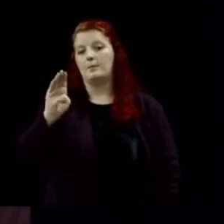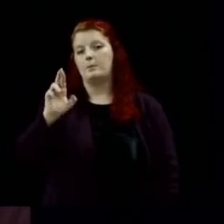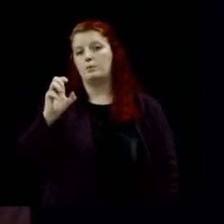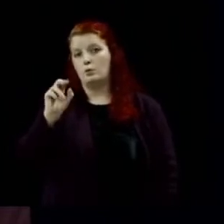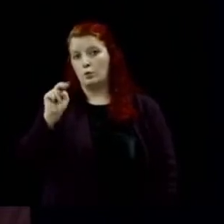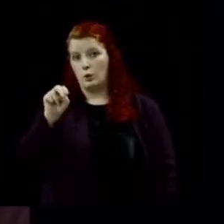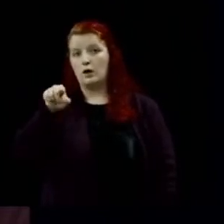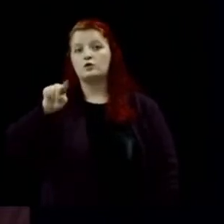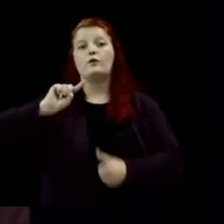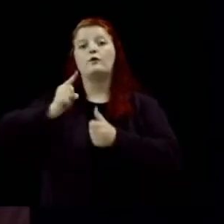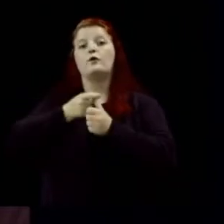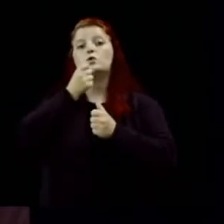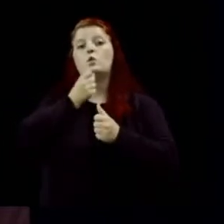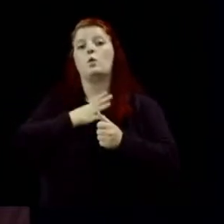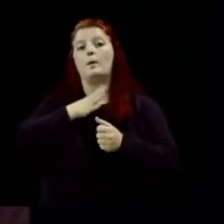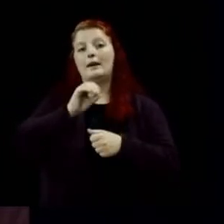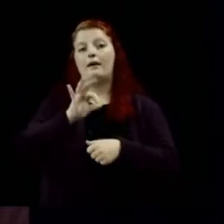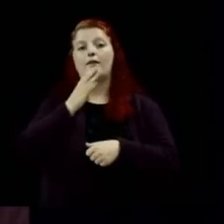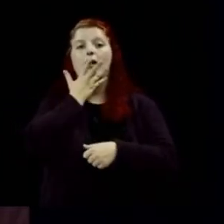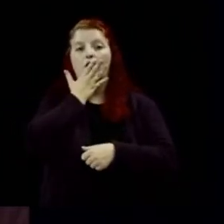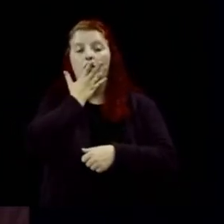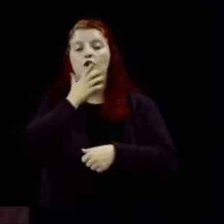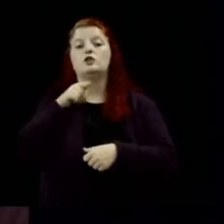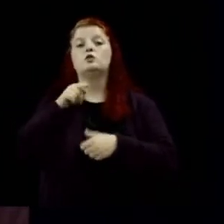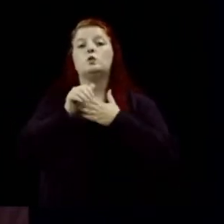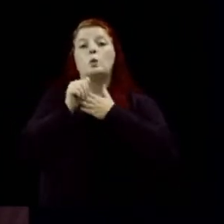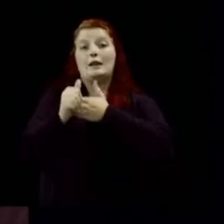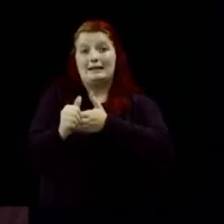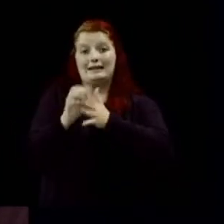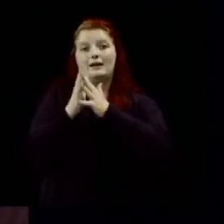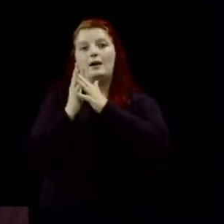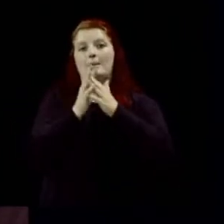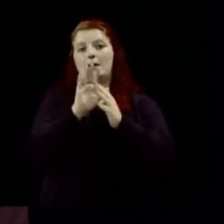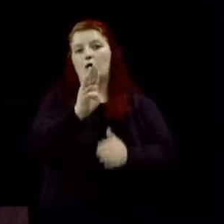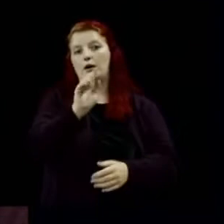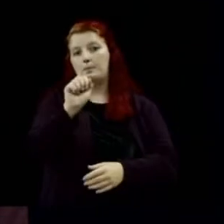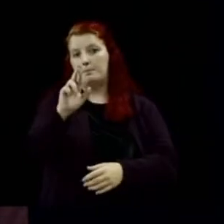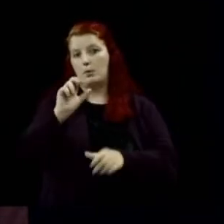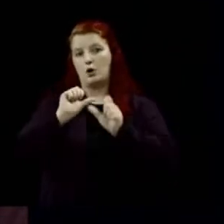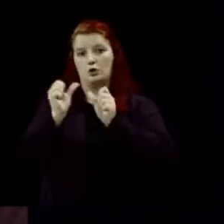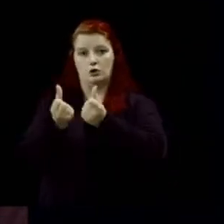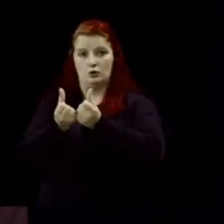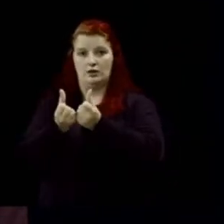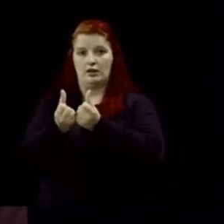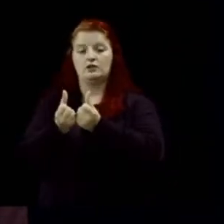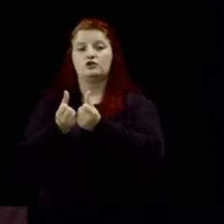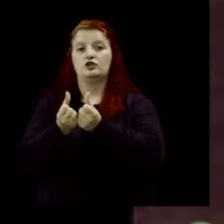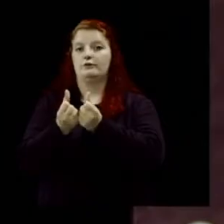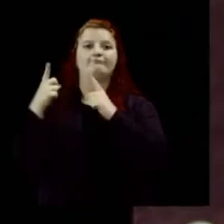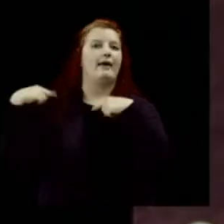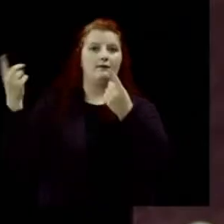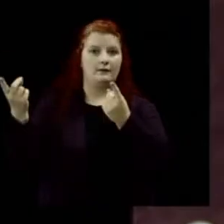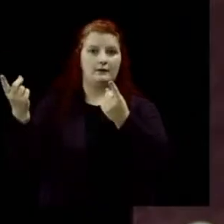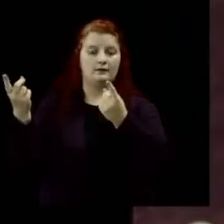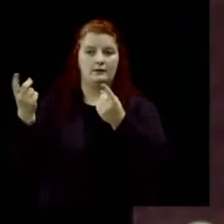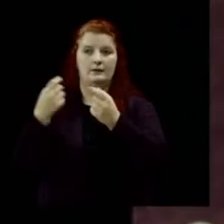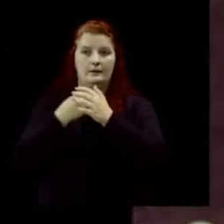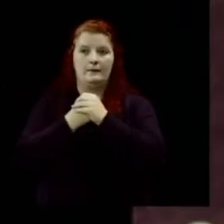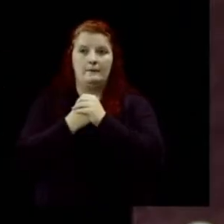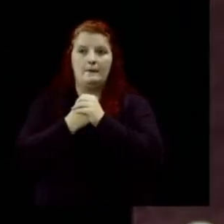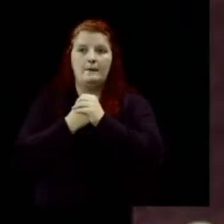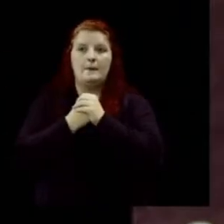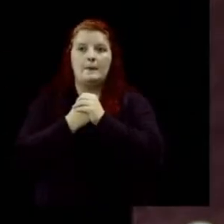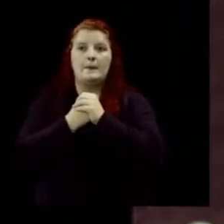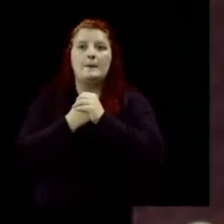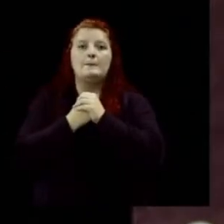first woman of color to lead the American Bar Association in its history. As